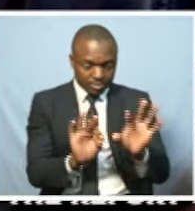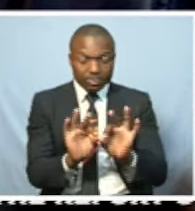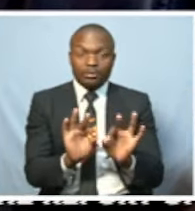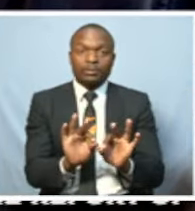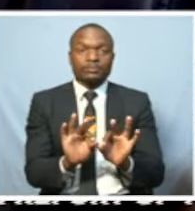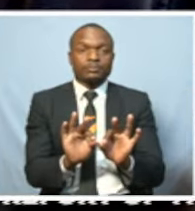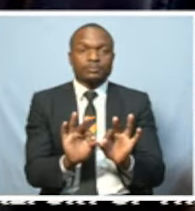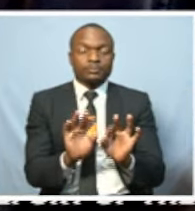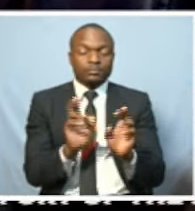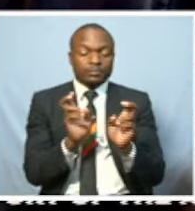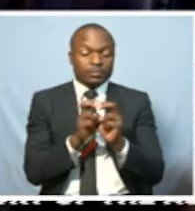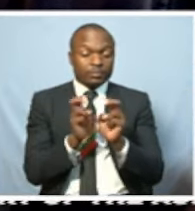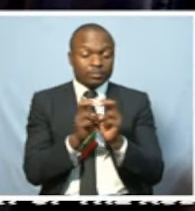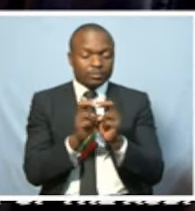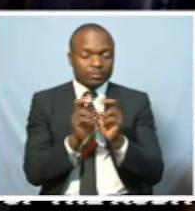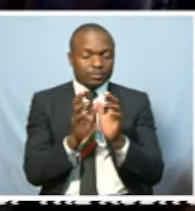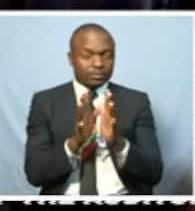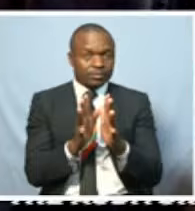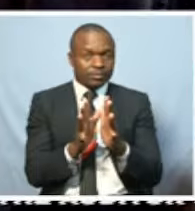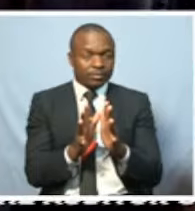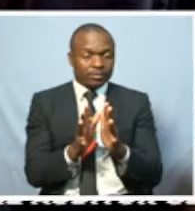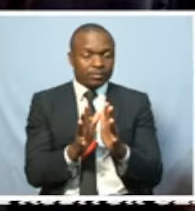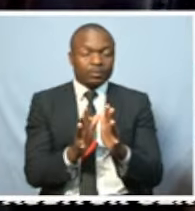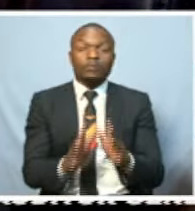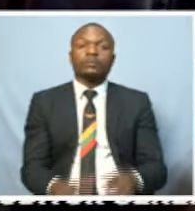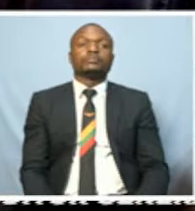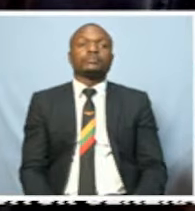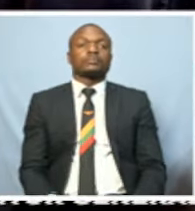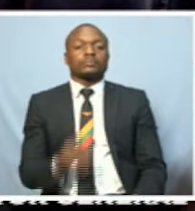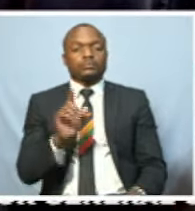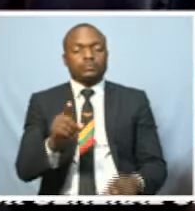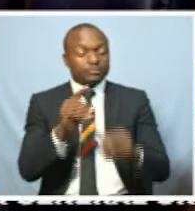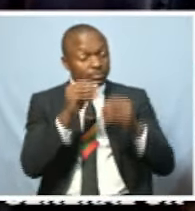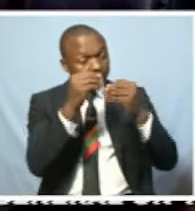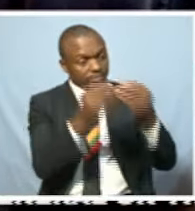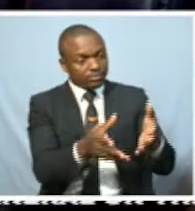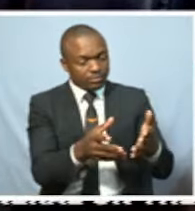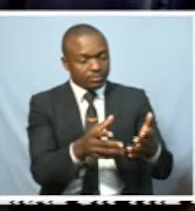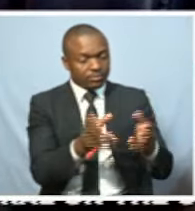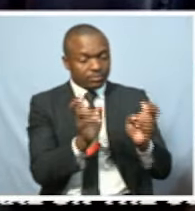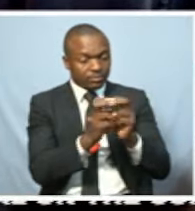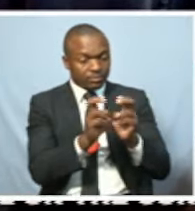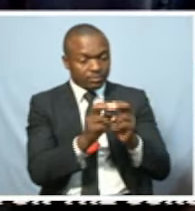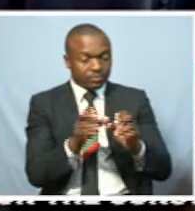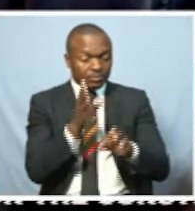the contractor that you gave to do these roads?